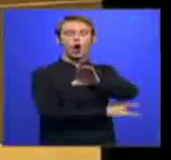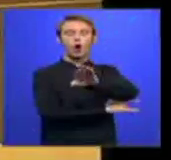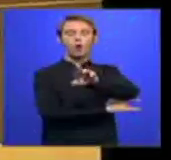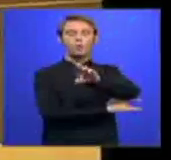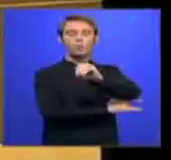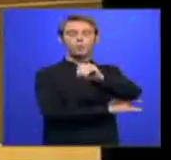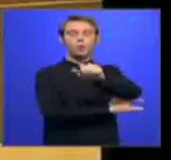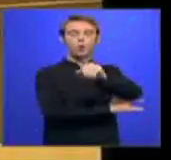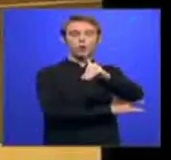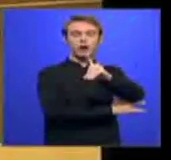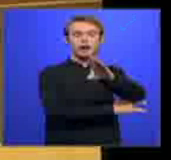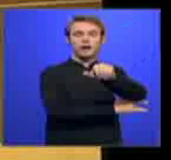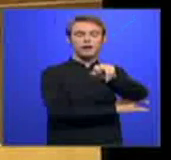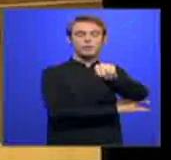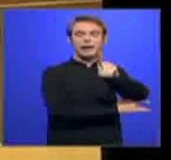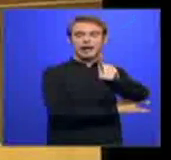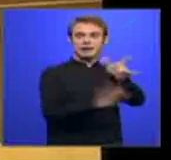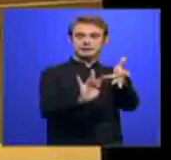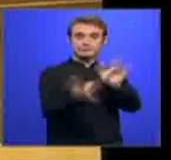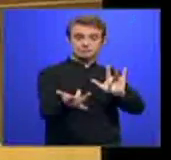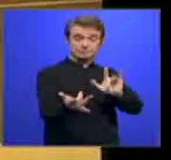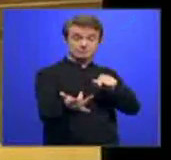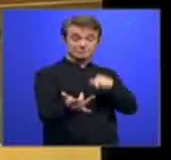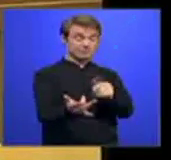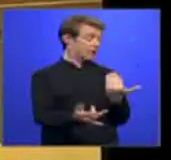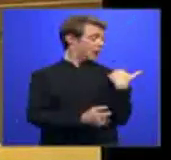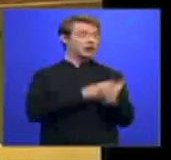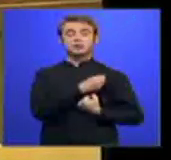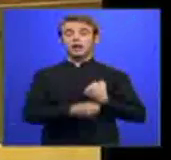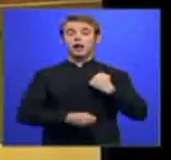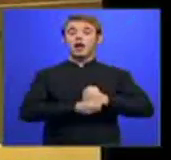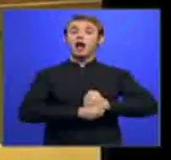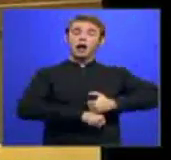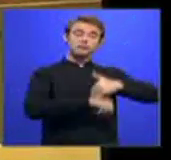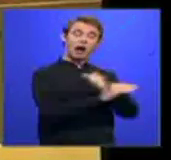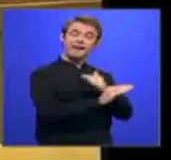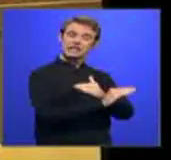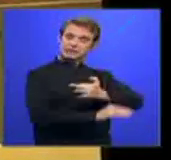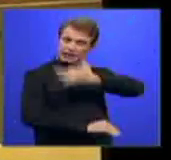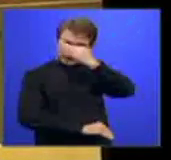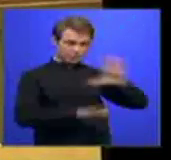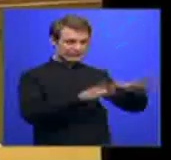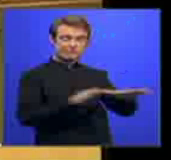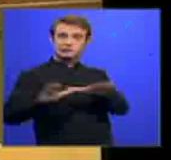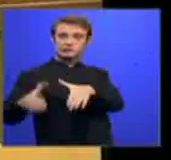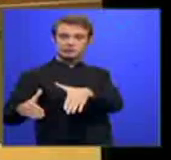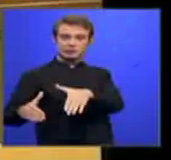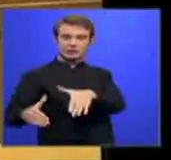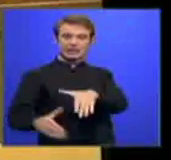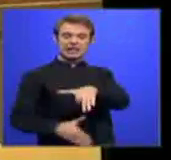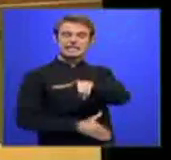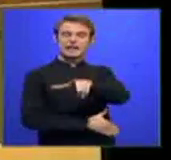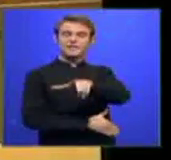Last year, the private sector and public sector laid about 7,000 new